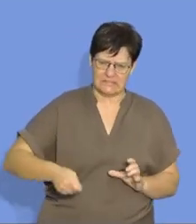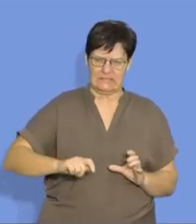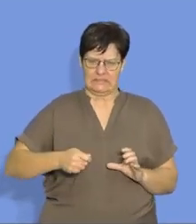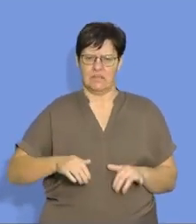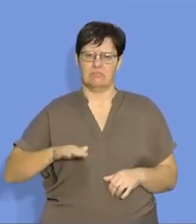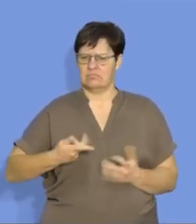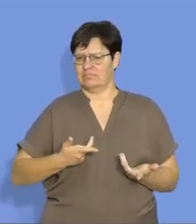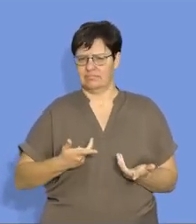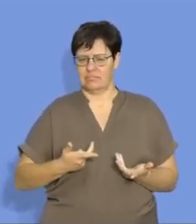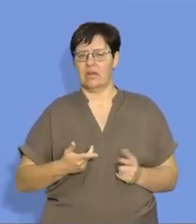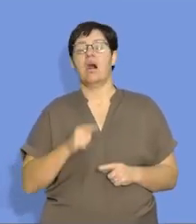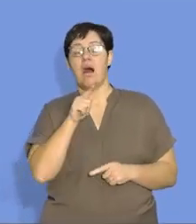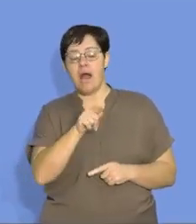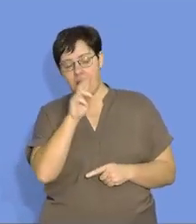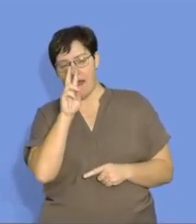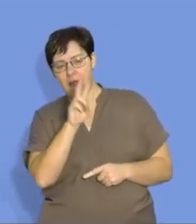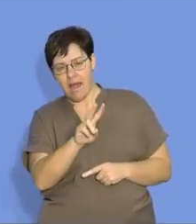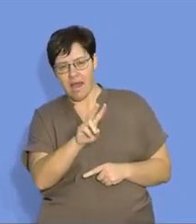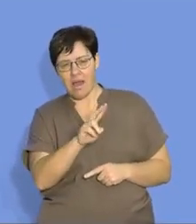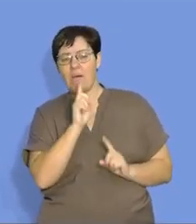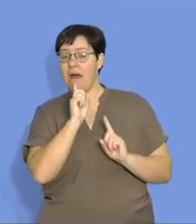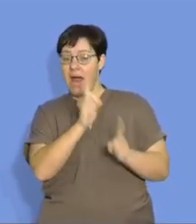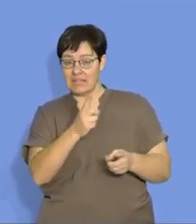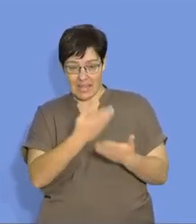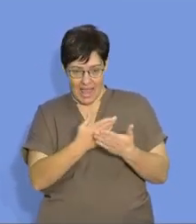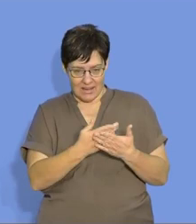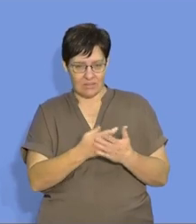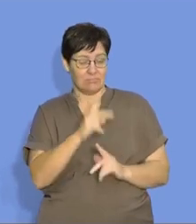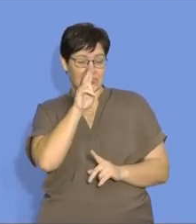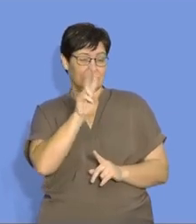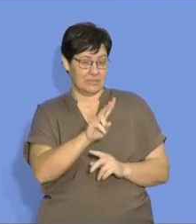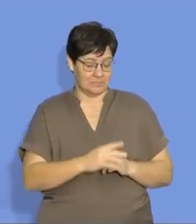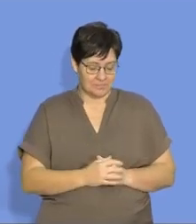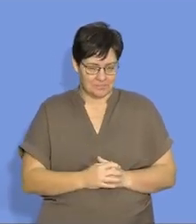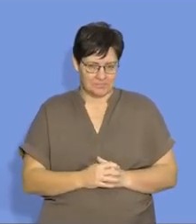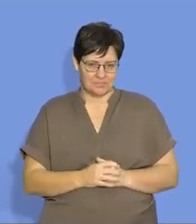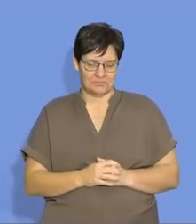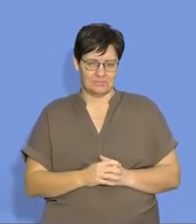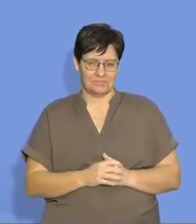some time during this lesson to see if you can answer this question.